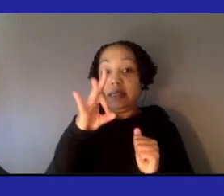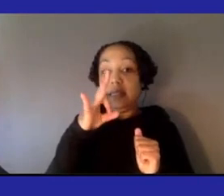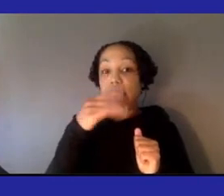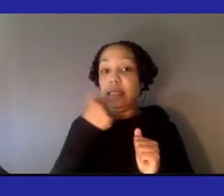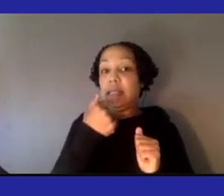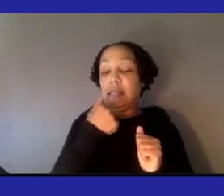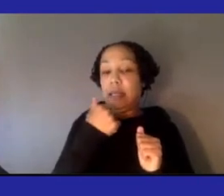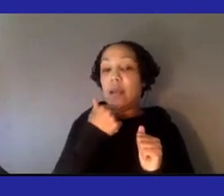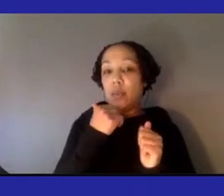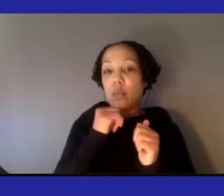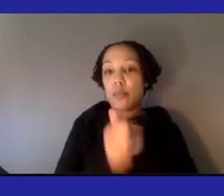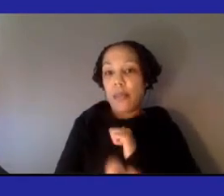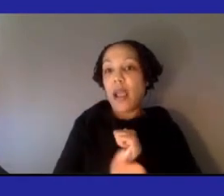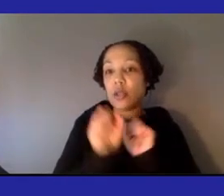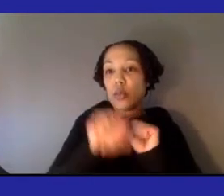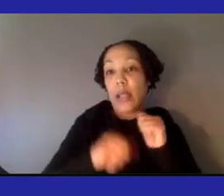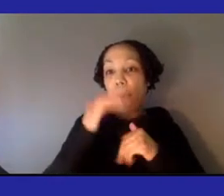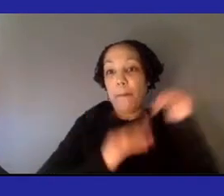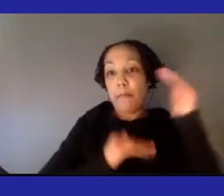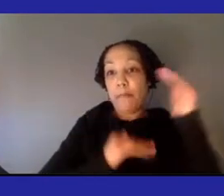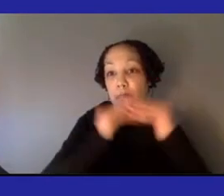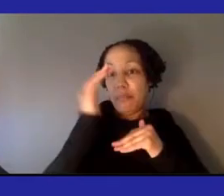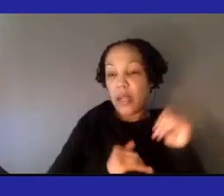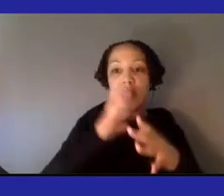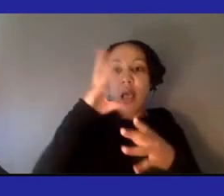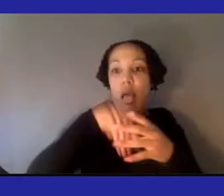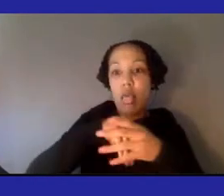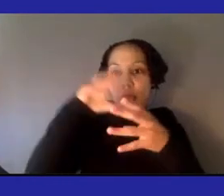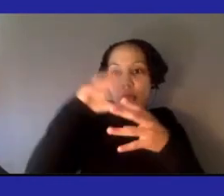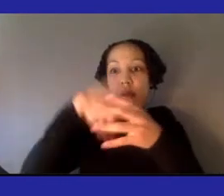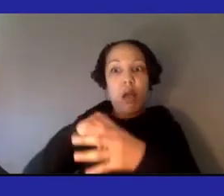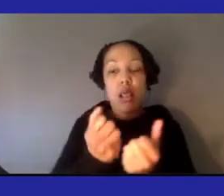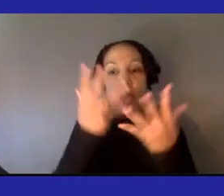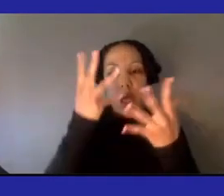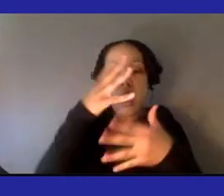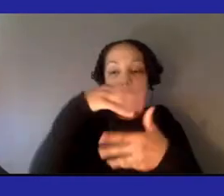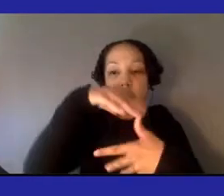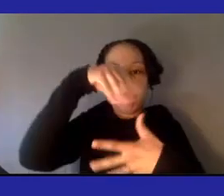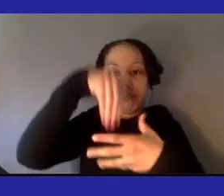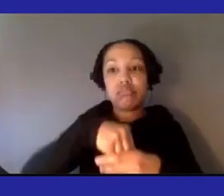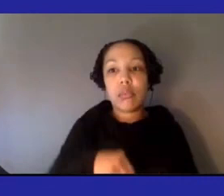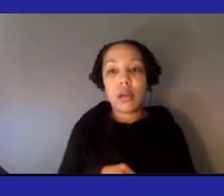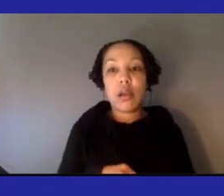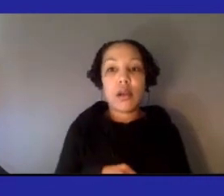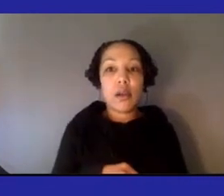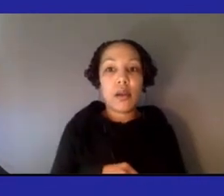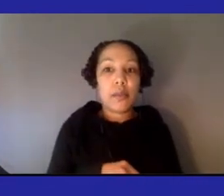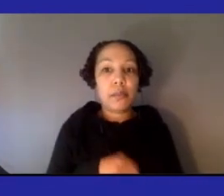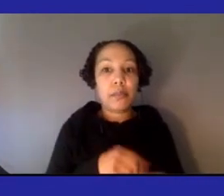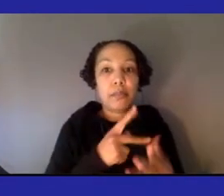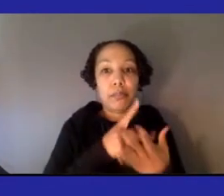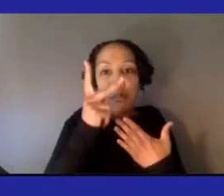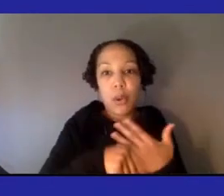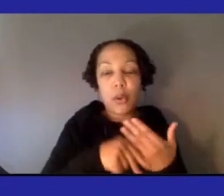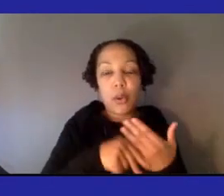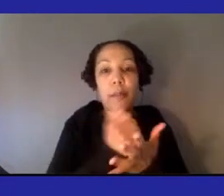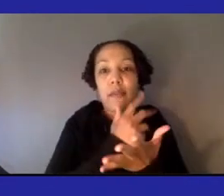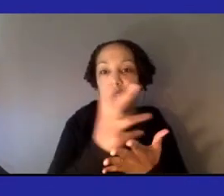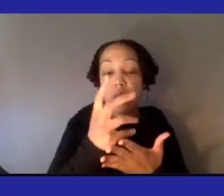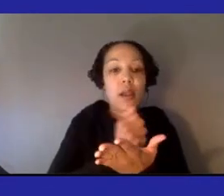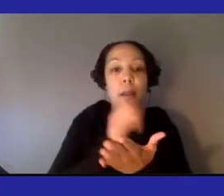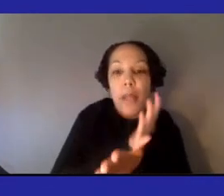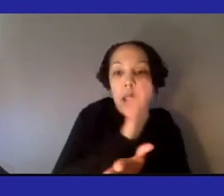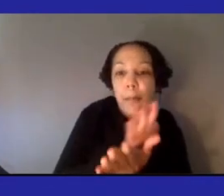it's a little bit involved. You have to have a program, you have to have contracts, you have to have RFQs, RFPs. So a lot of the paperwork and administrative stuff has to be there, but there's